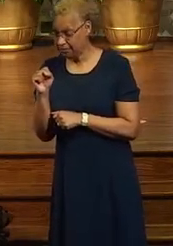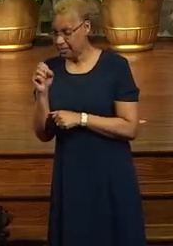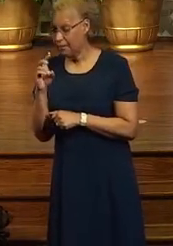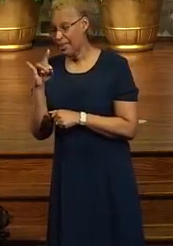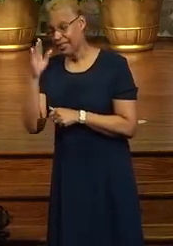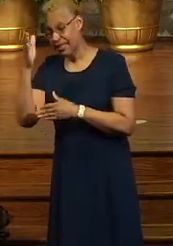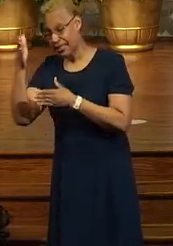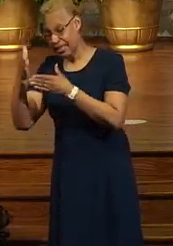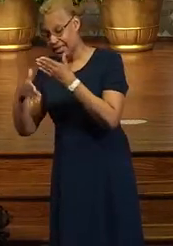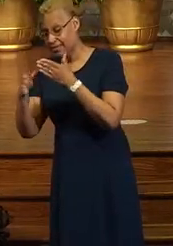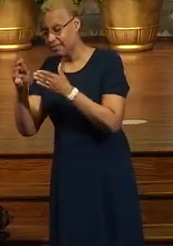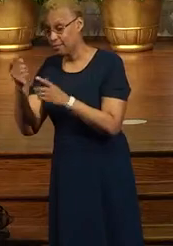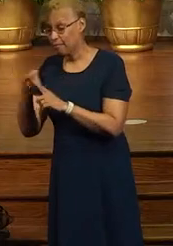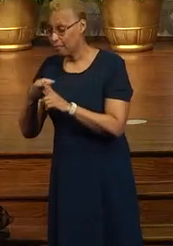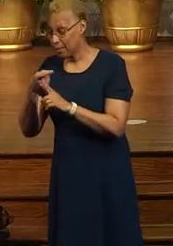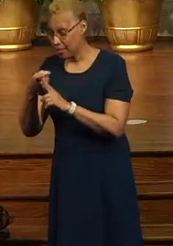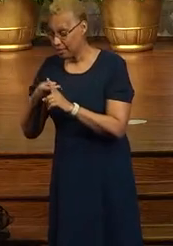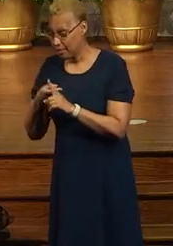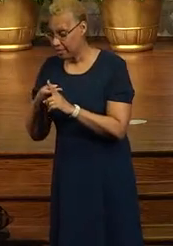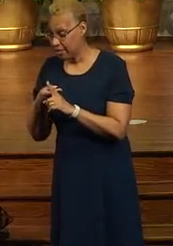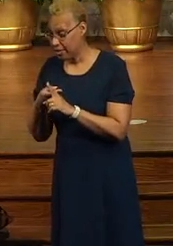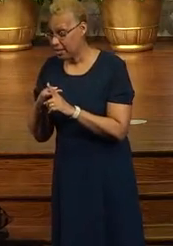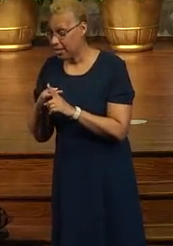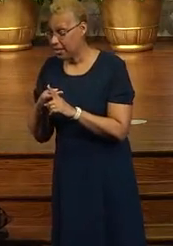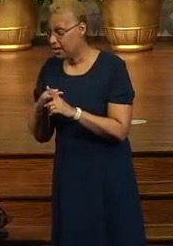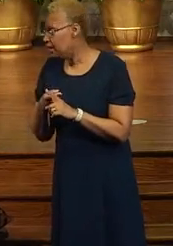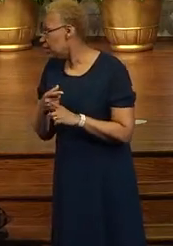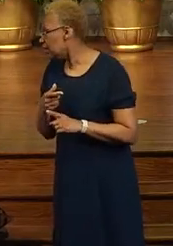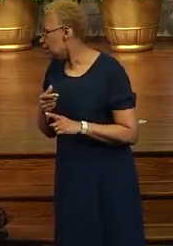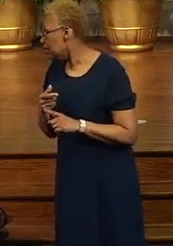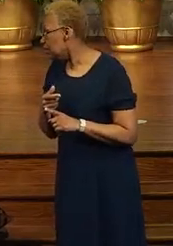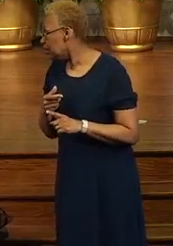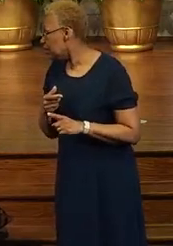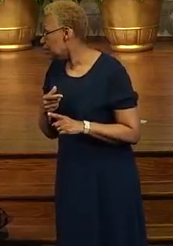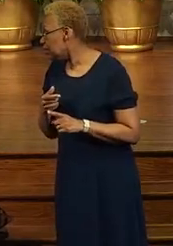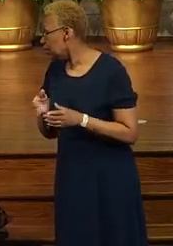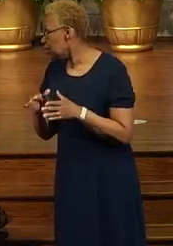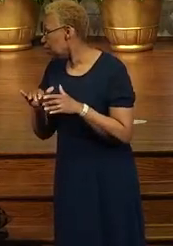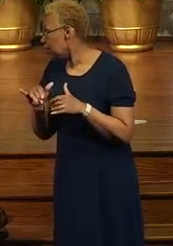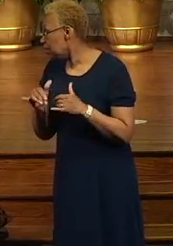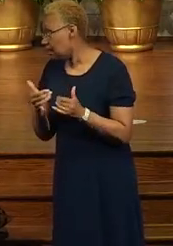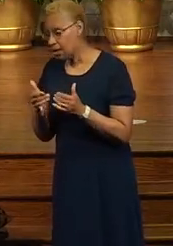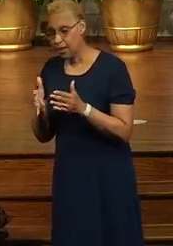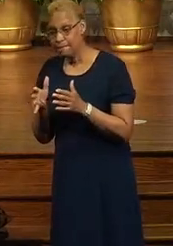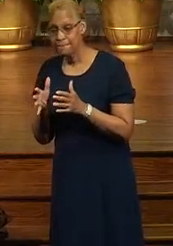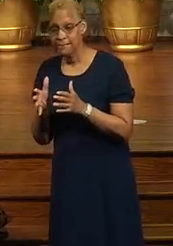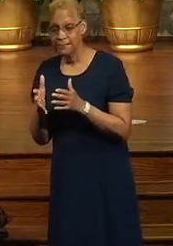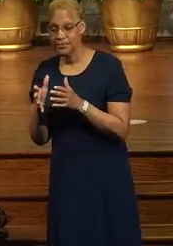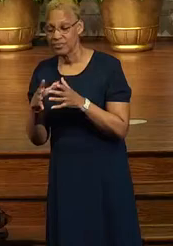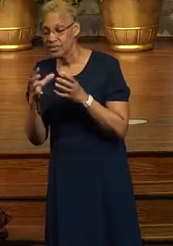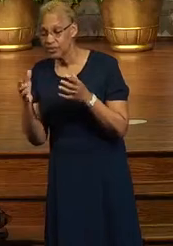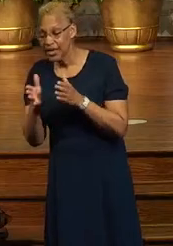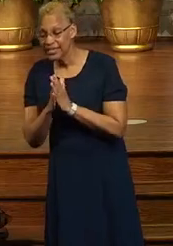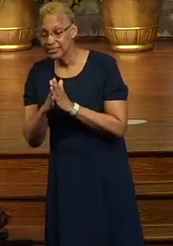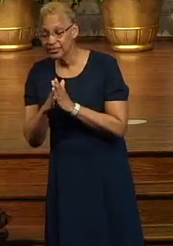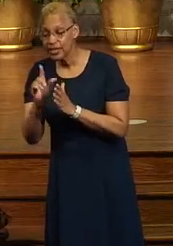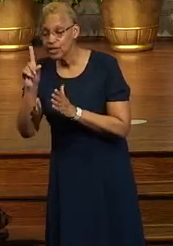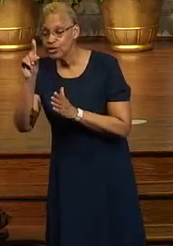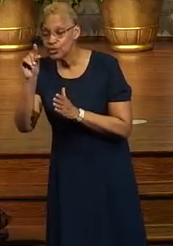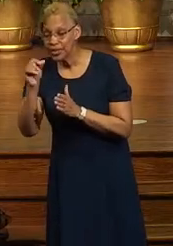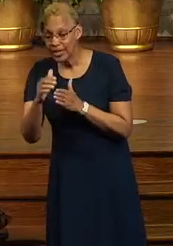month, Pastor Saunders, how much are we asking them for? It's not much. It's just $20. $20 for